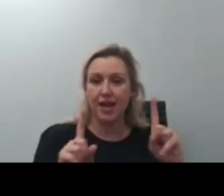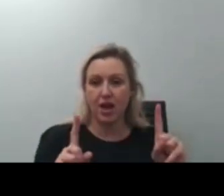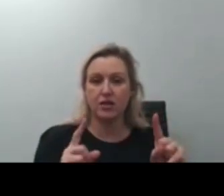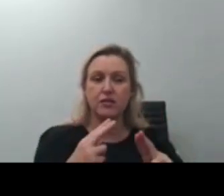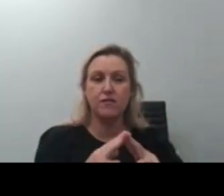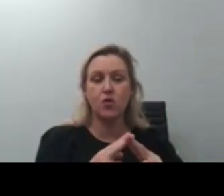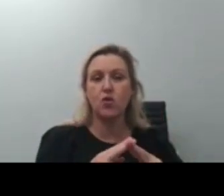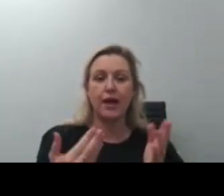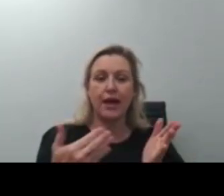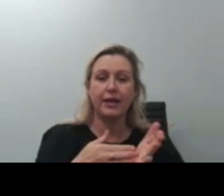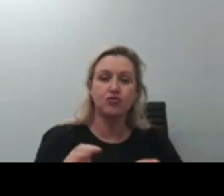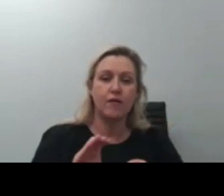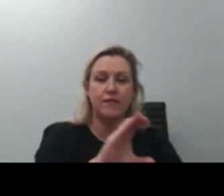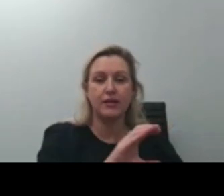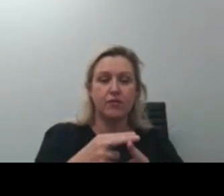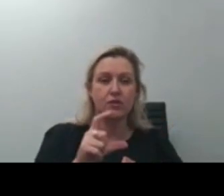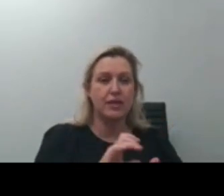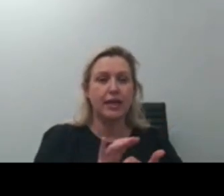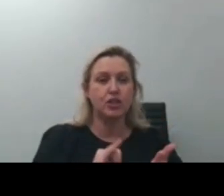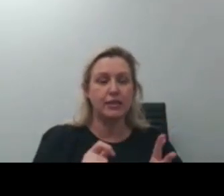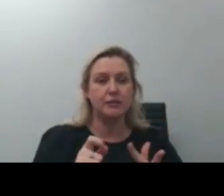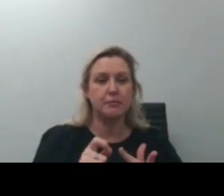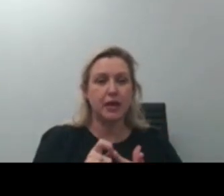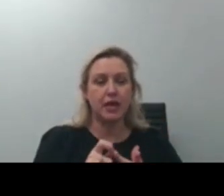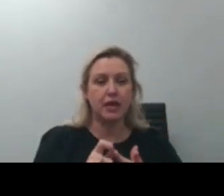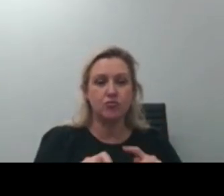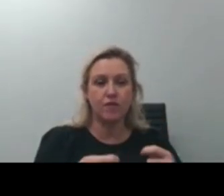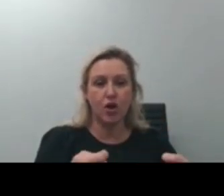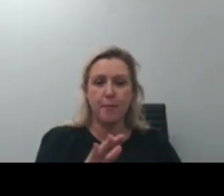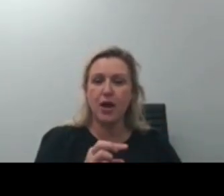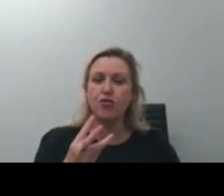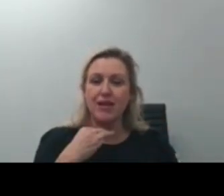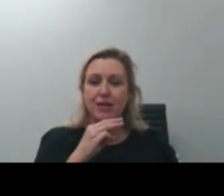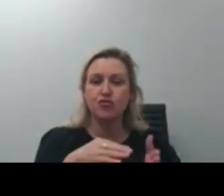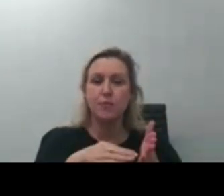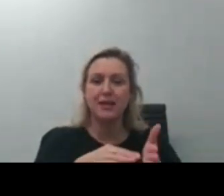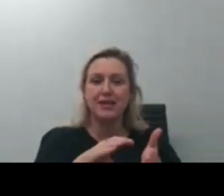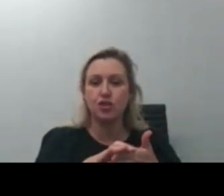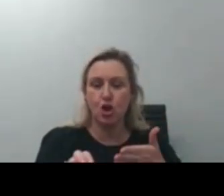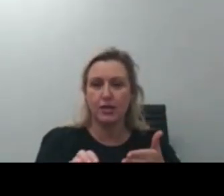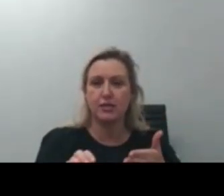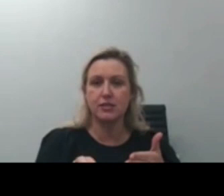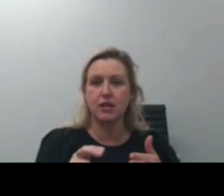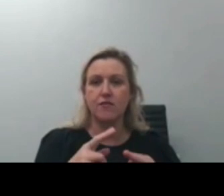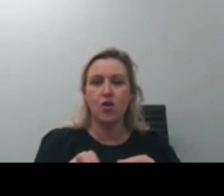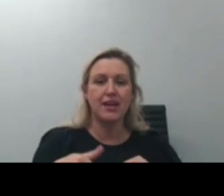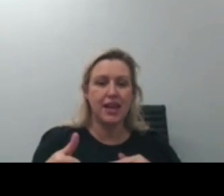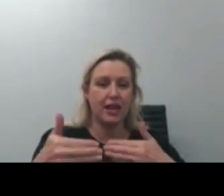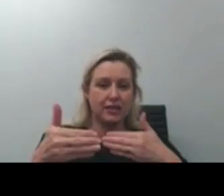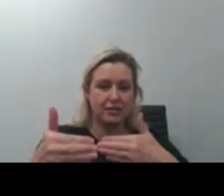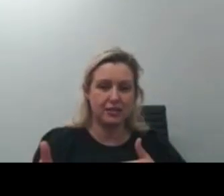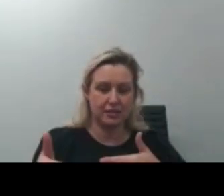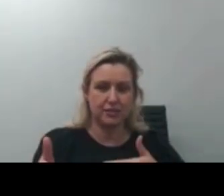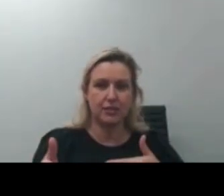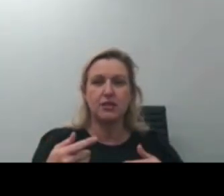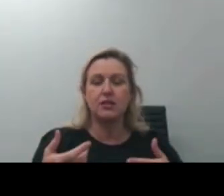additional funding for CHSP providers, around about $300 million over the next period of time